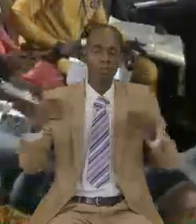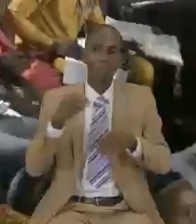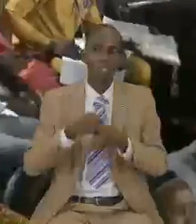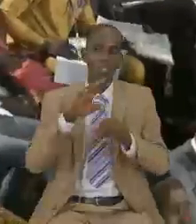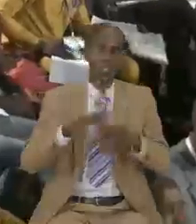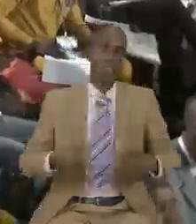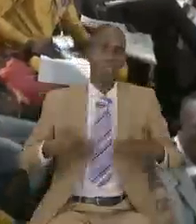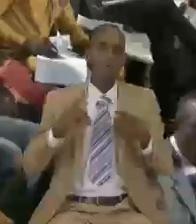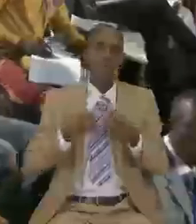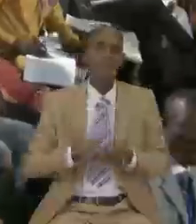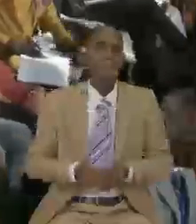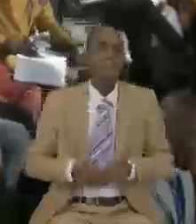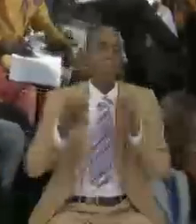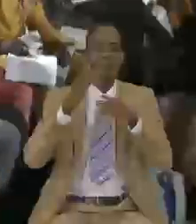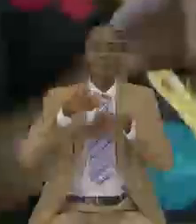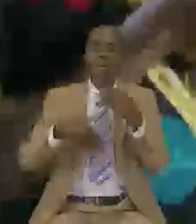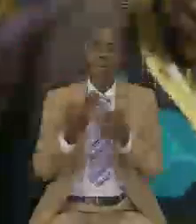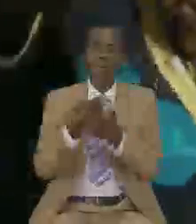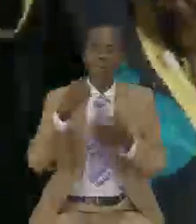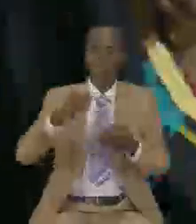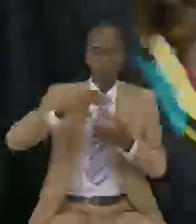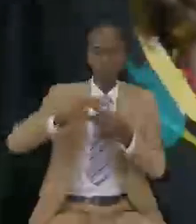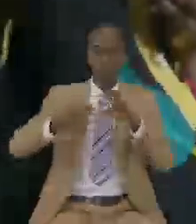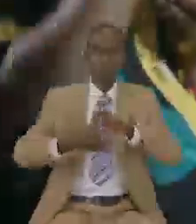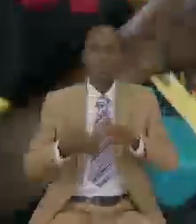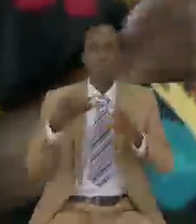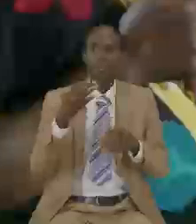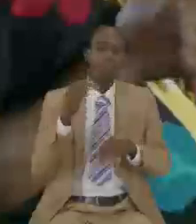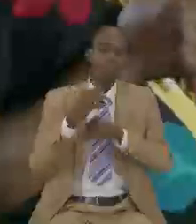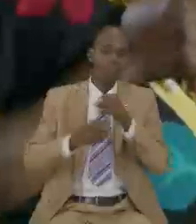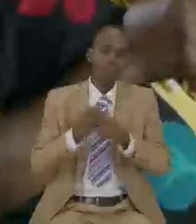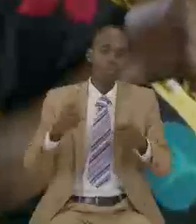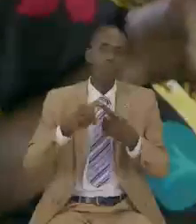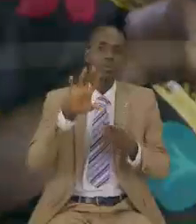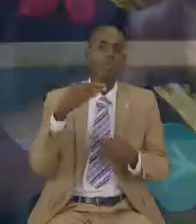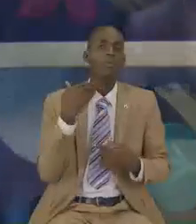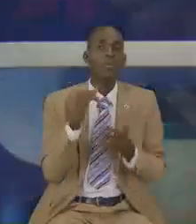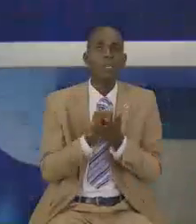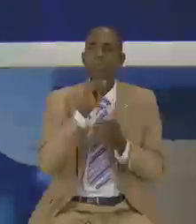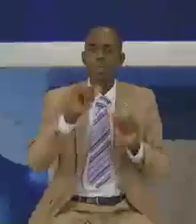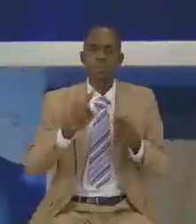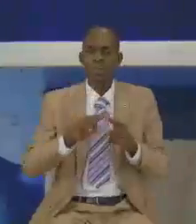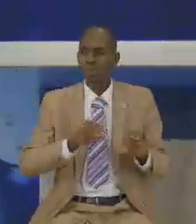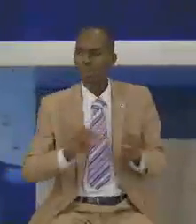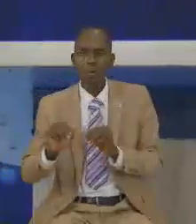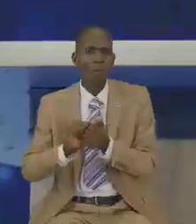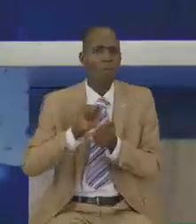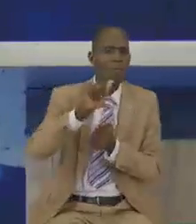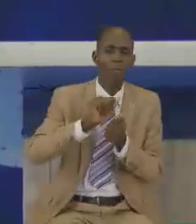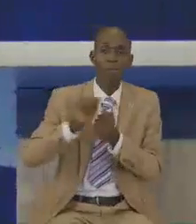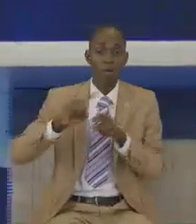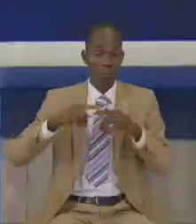break all the chains of your life that you have never been able to move here and there. But